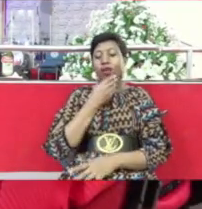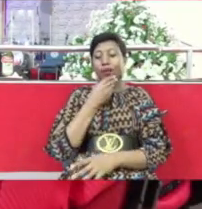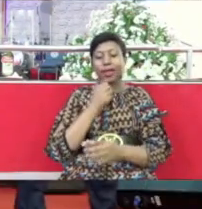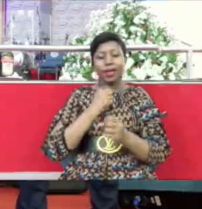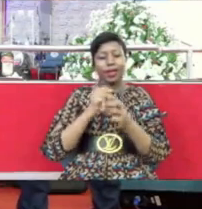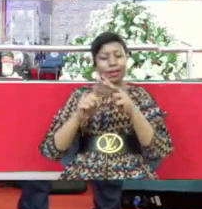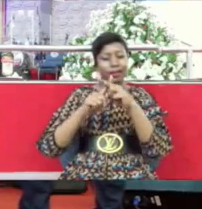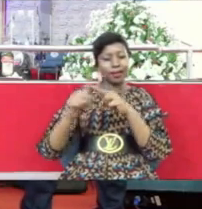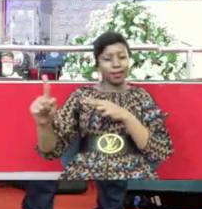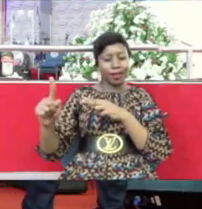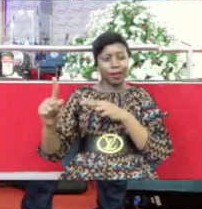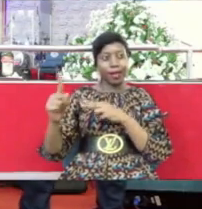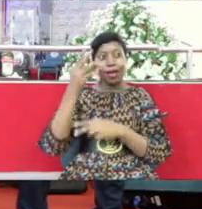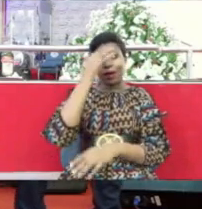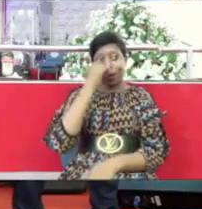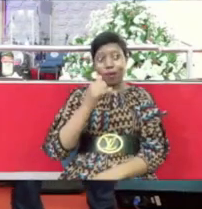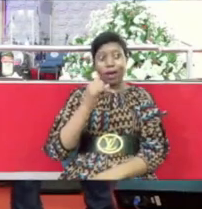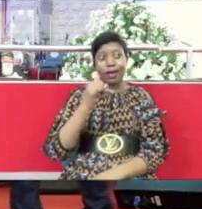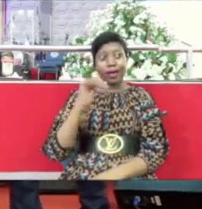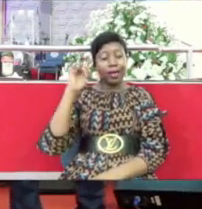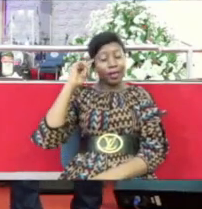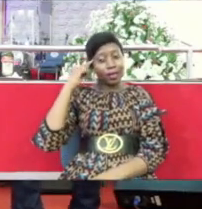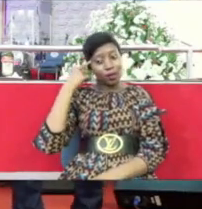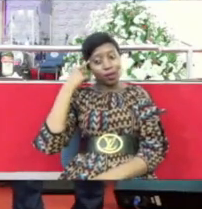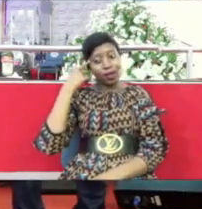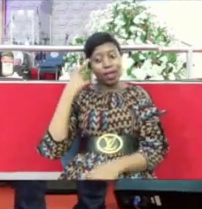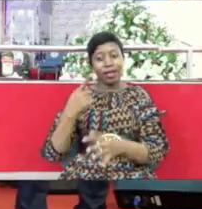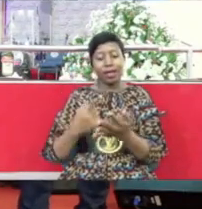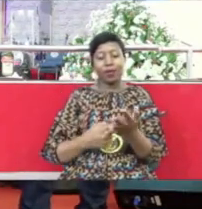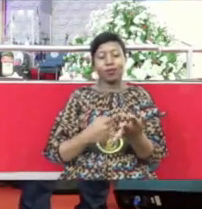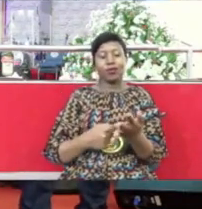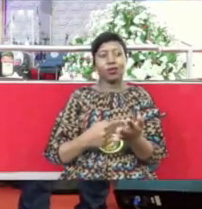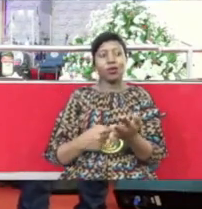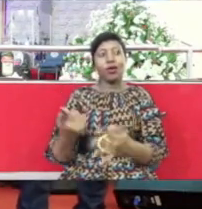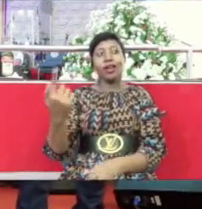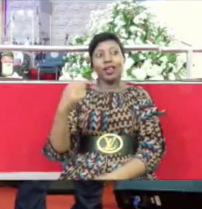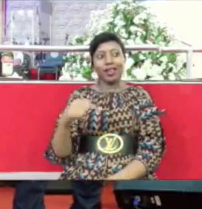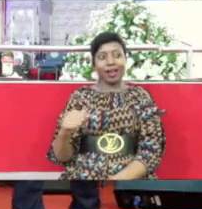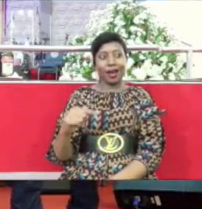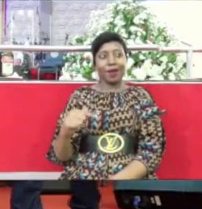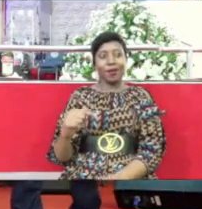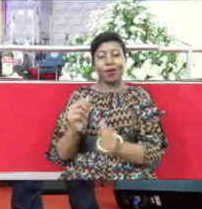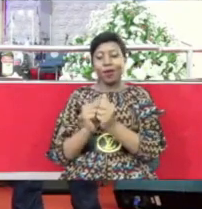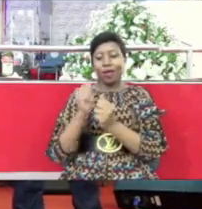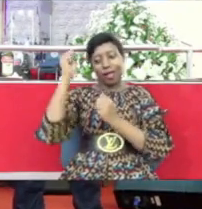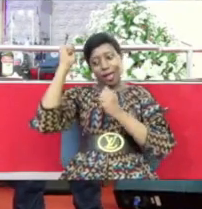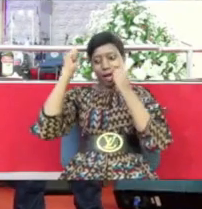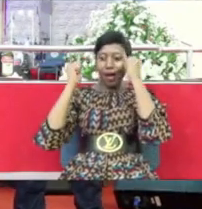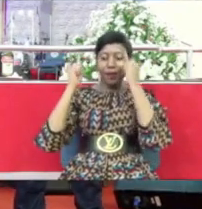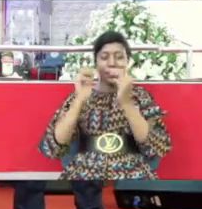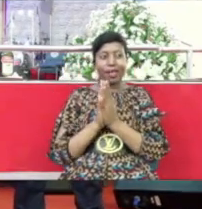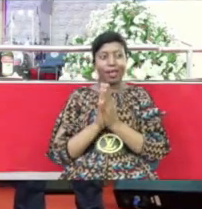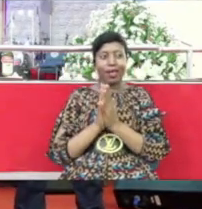they thought the Muzungus has come with a lot of army for them. Walidhani wazungu wamekuja na jeshi kwa ajili yao. Therefore, the